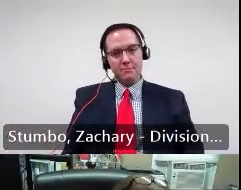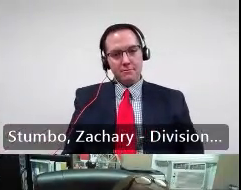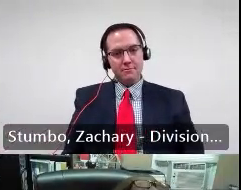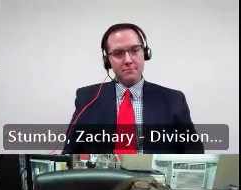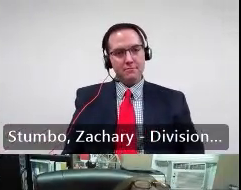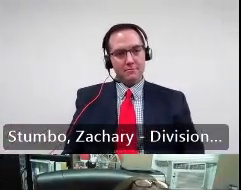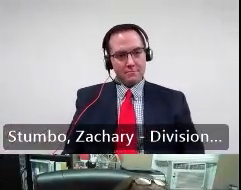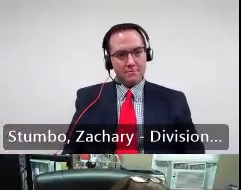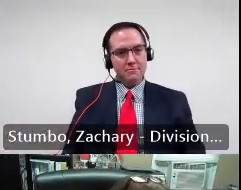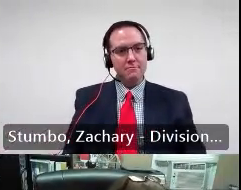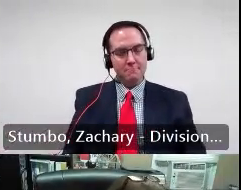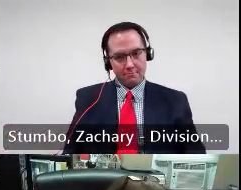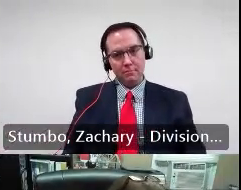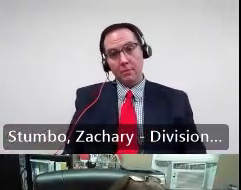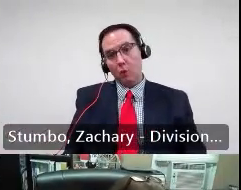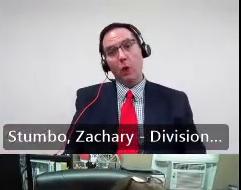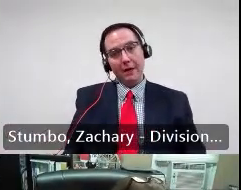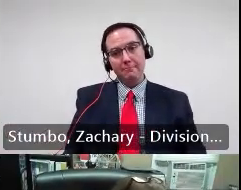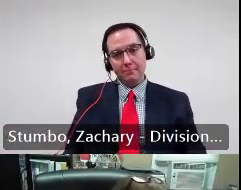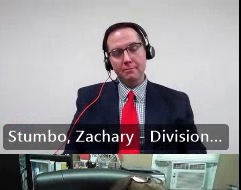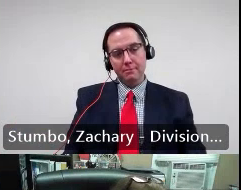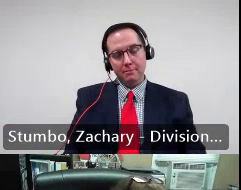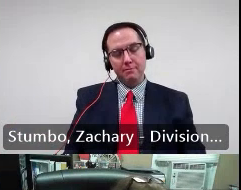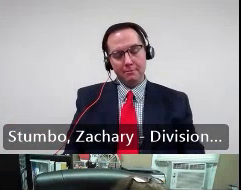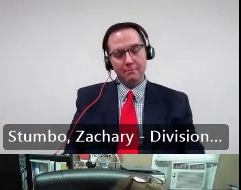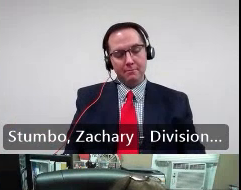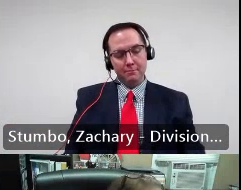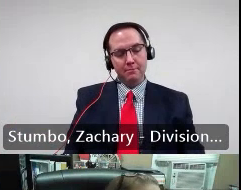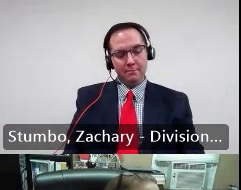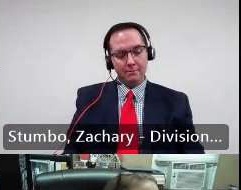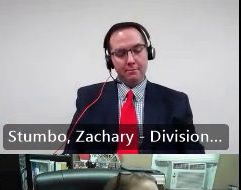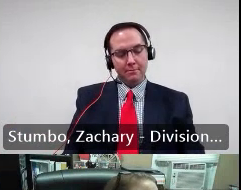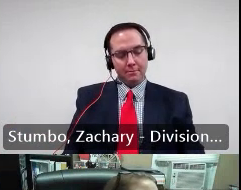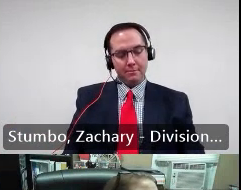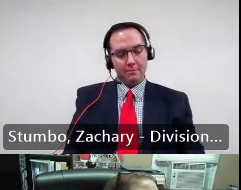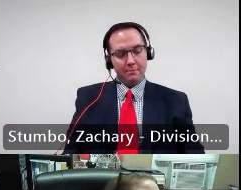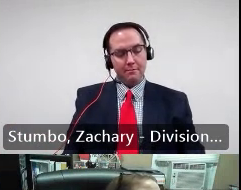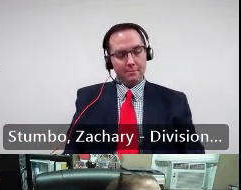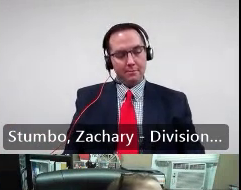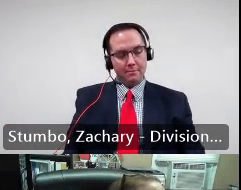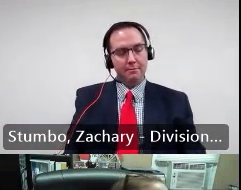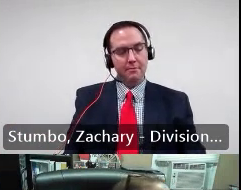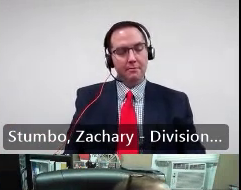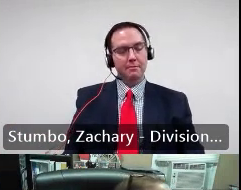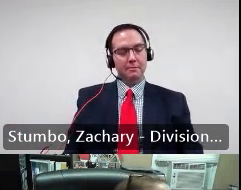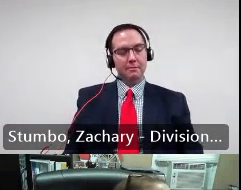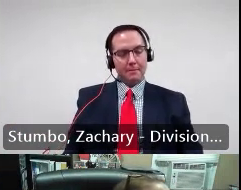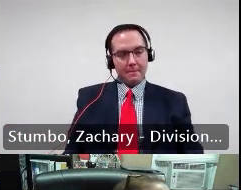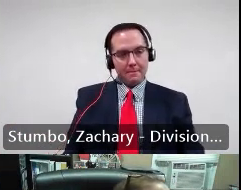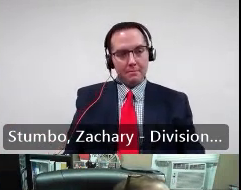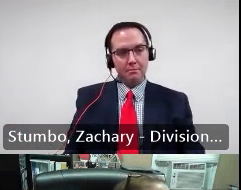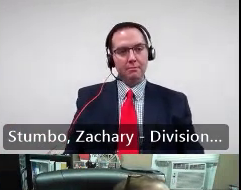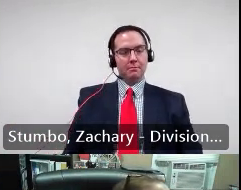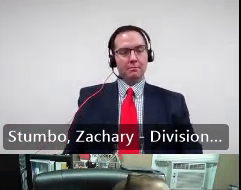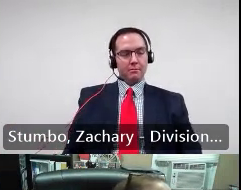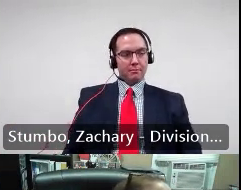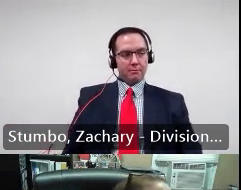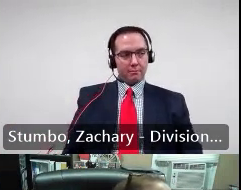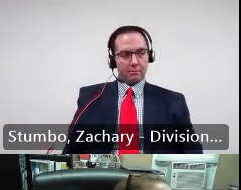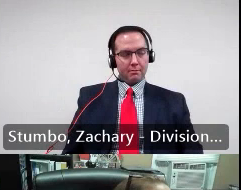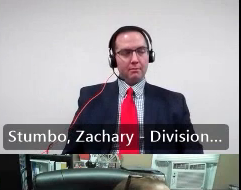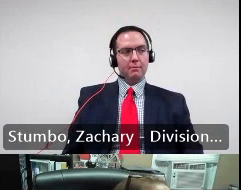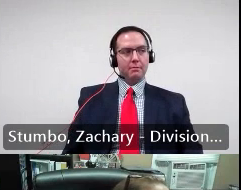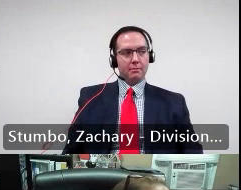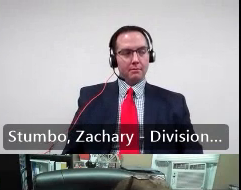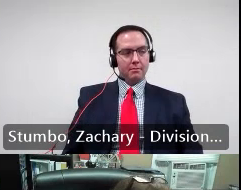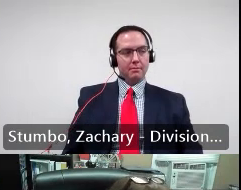you can't say with 100% guarantee that it won't happen, right? And so I will say, if there's partnerships like the gas